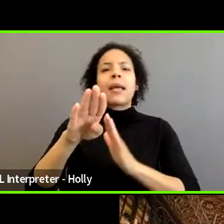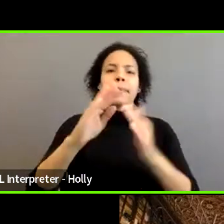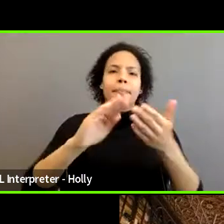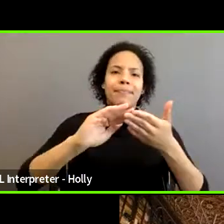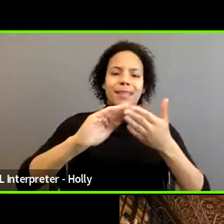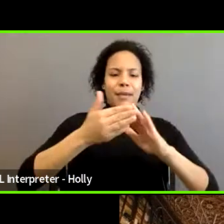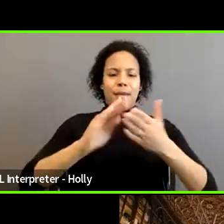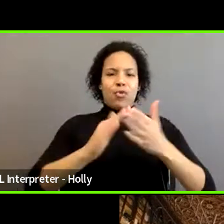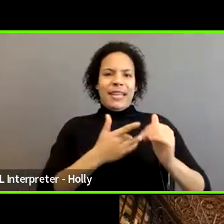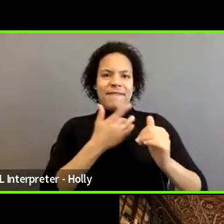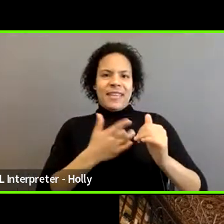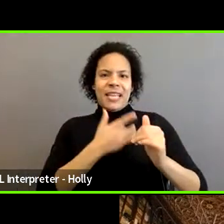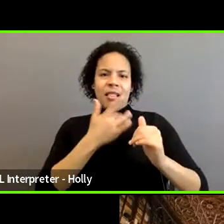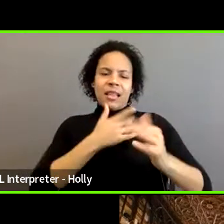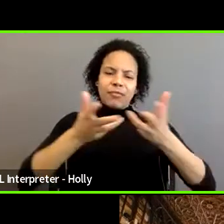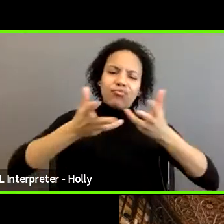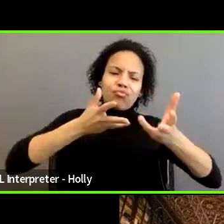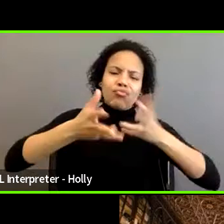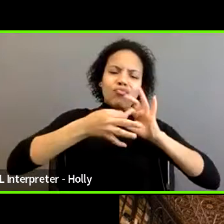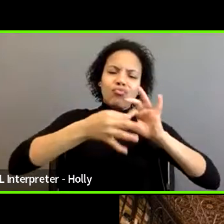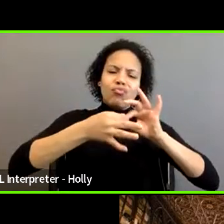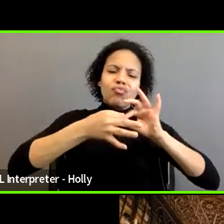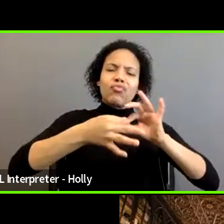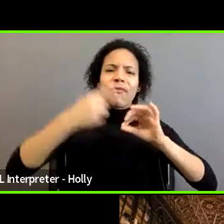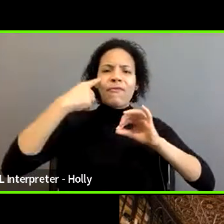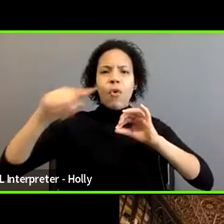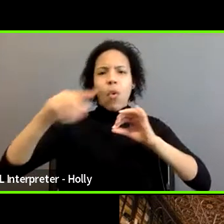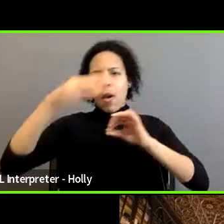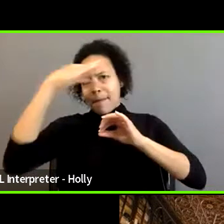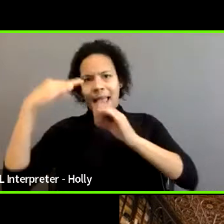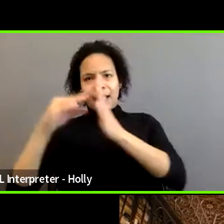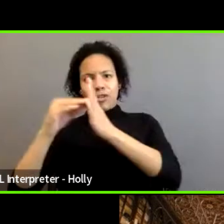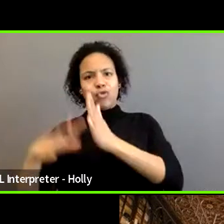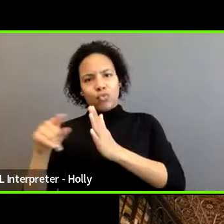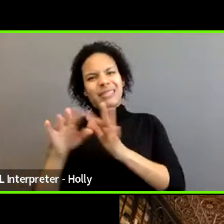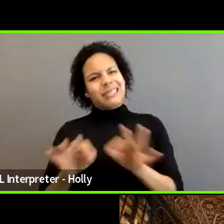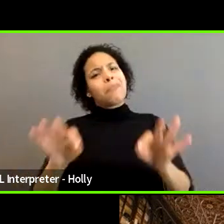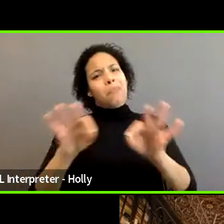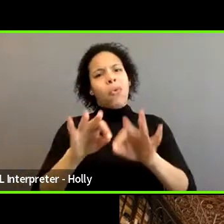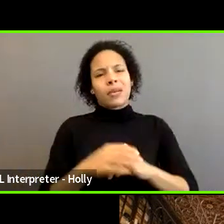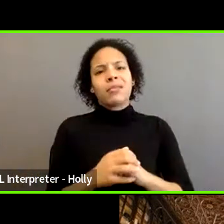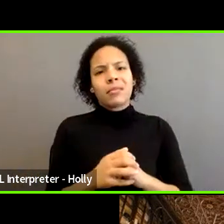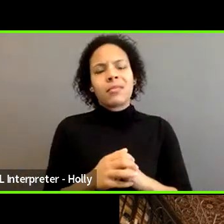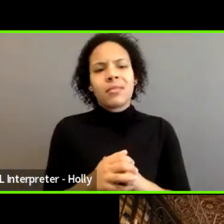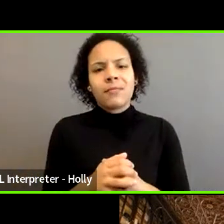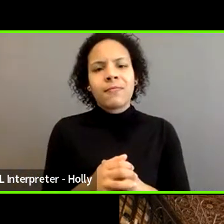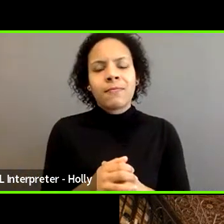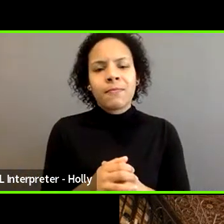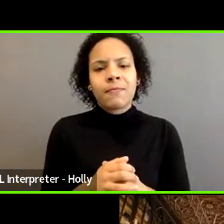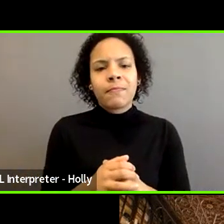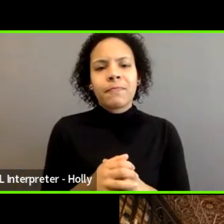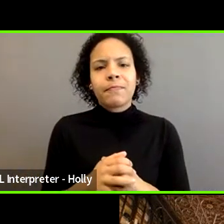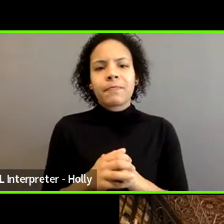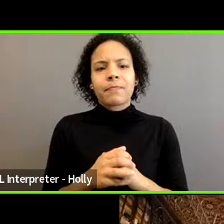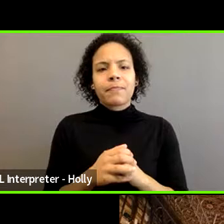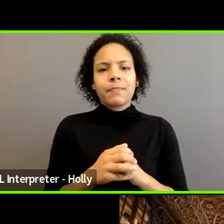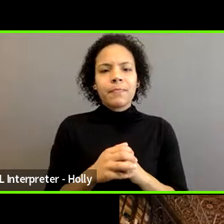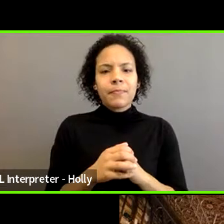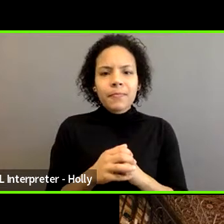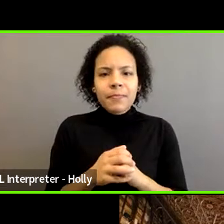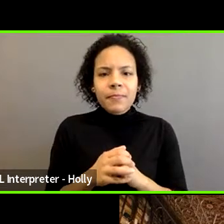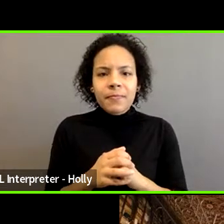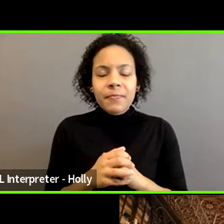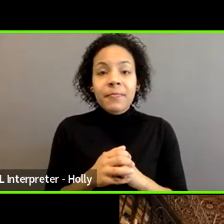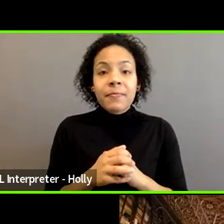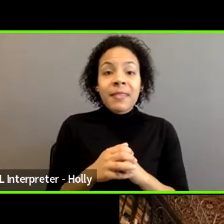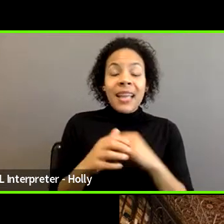And I think there's a good question here for Dr. Parker, and I want to make